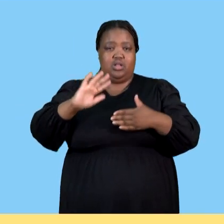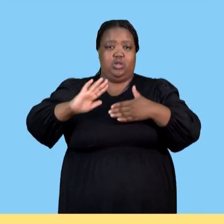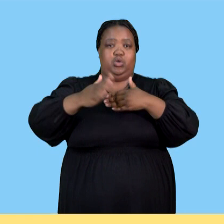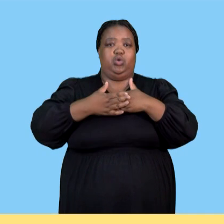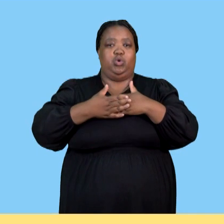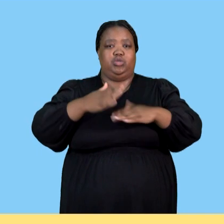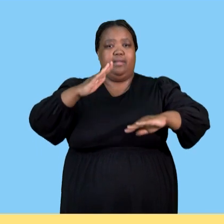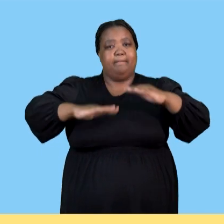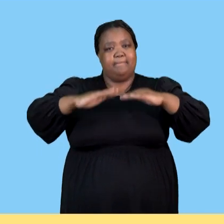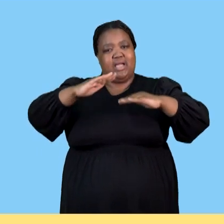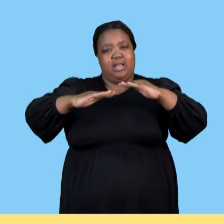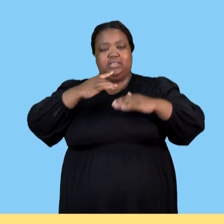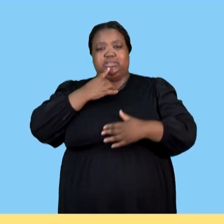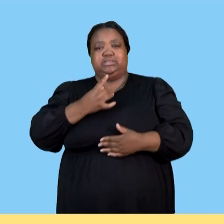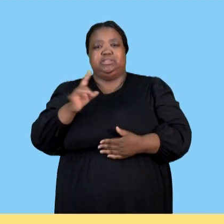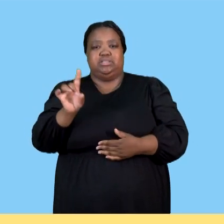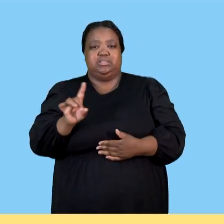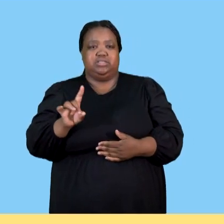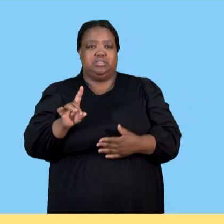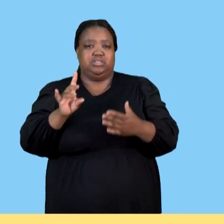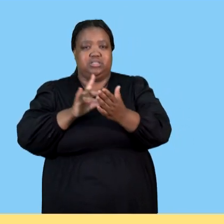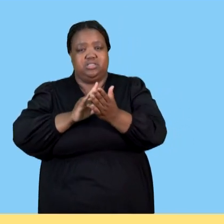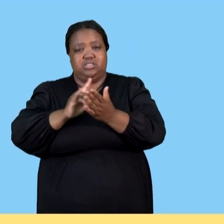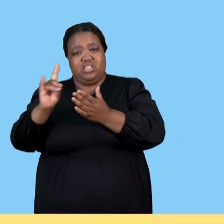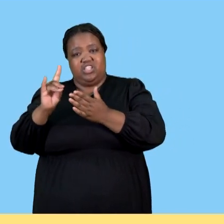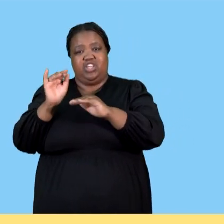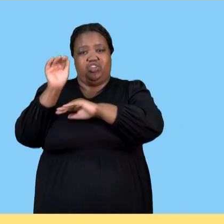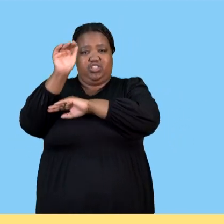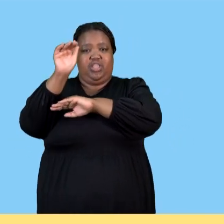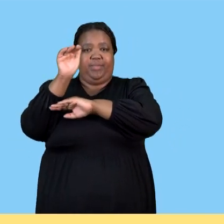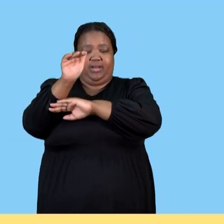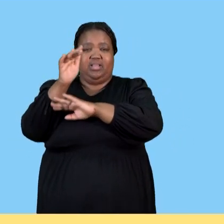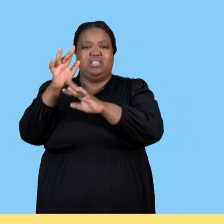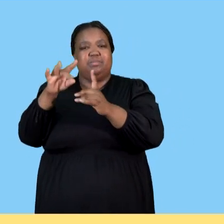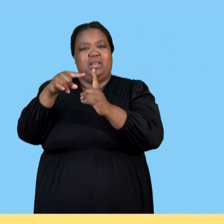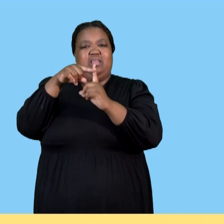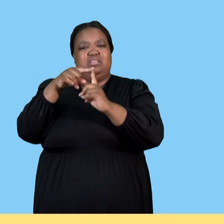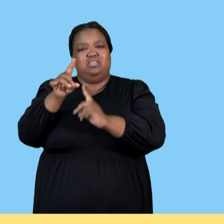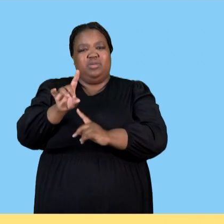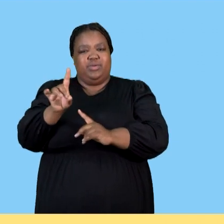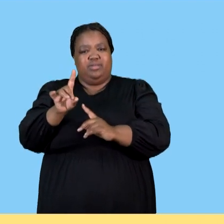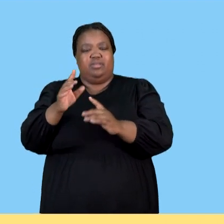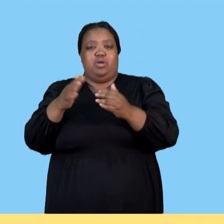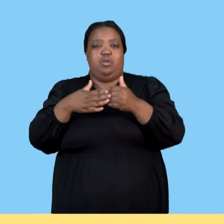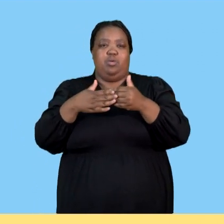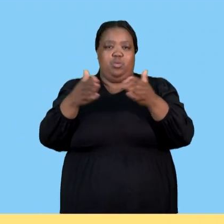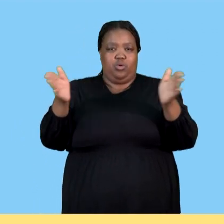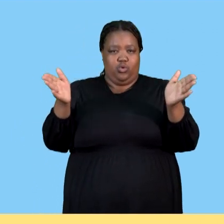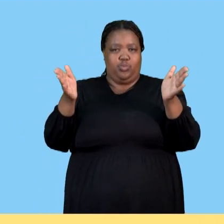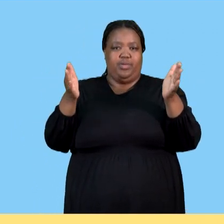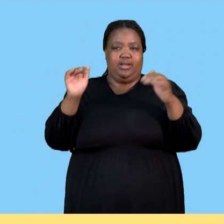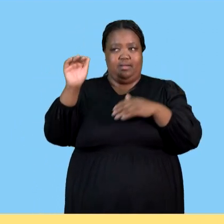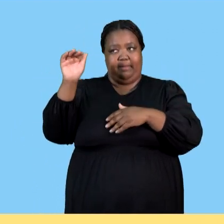So to get the closing balance, I'm now saying my cash surplus plus